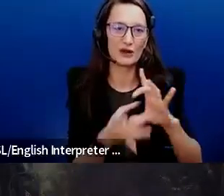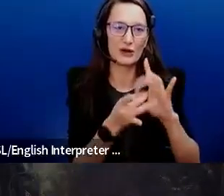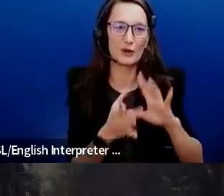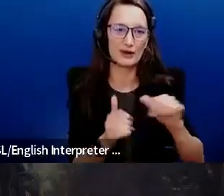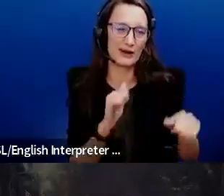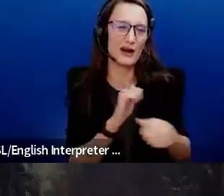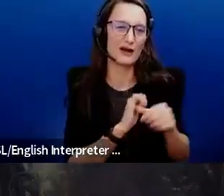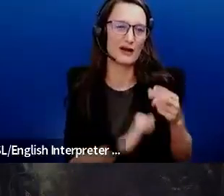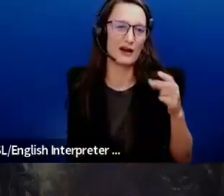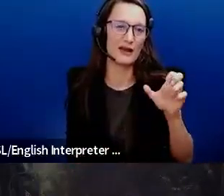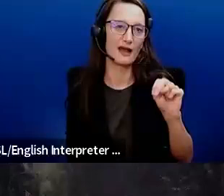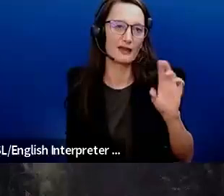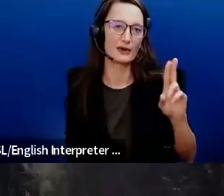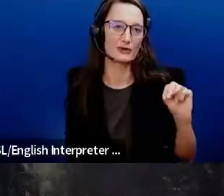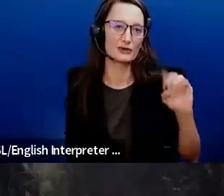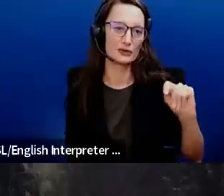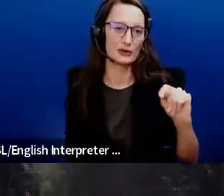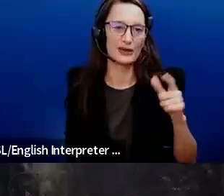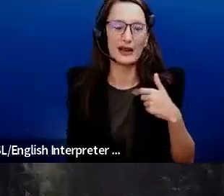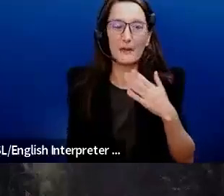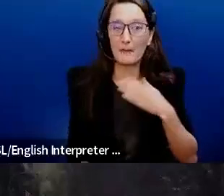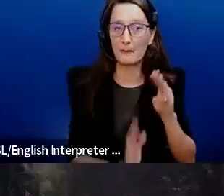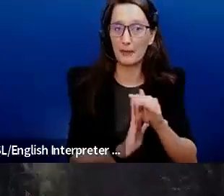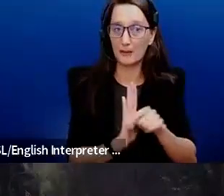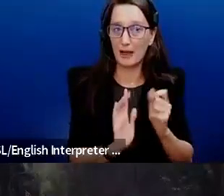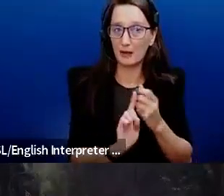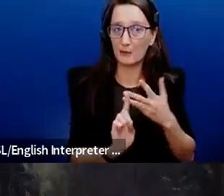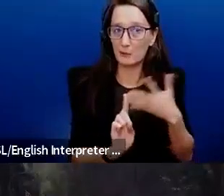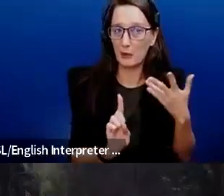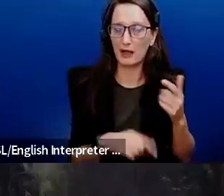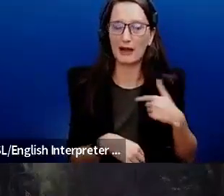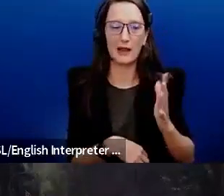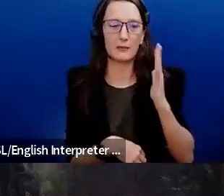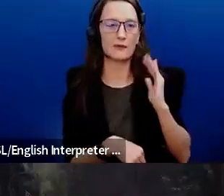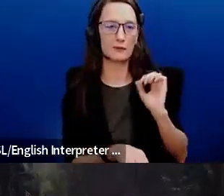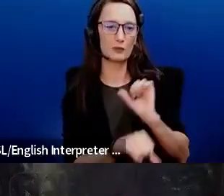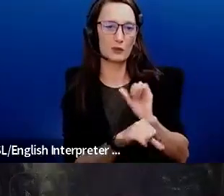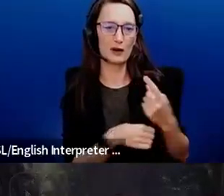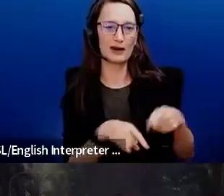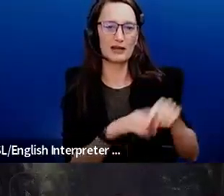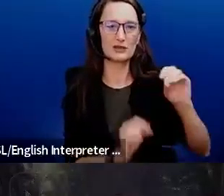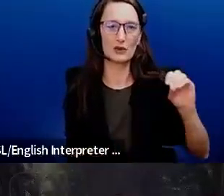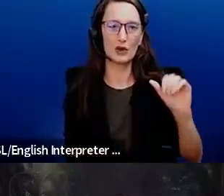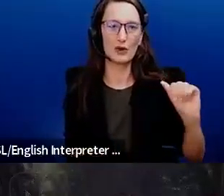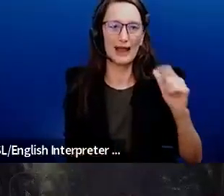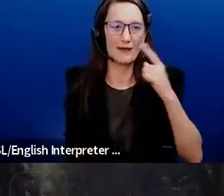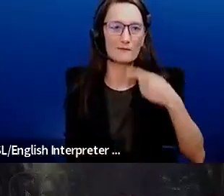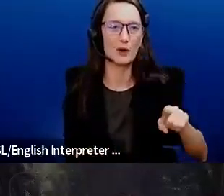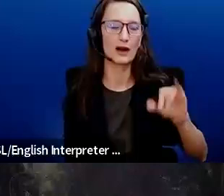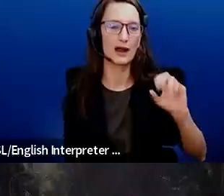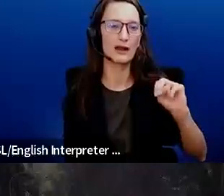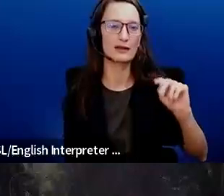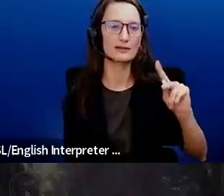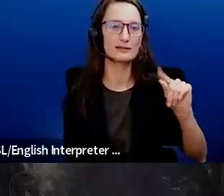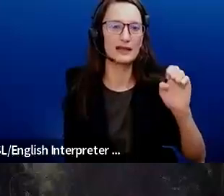unit. And a bit about my background is I used to work as a OA for the intake and clinical